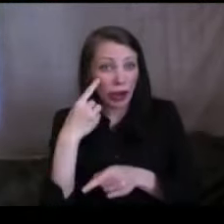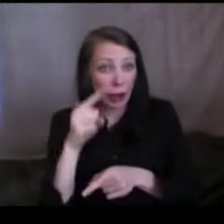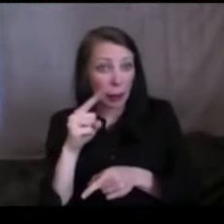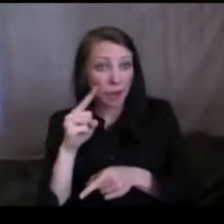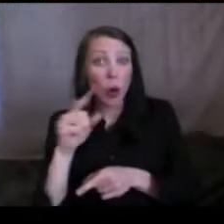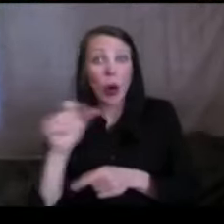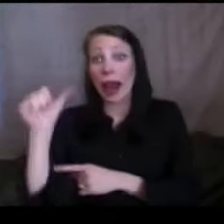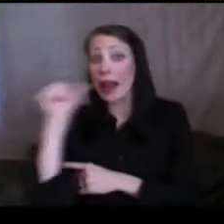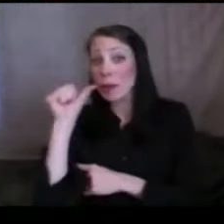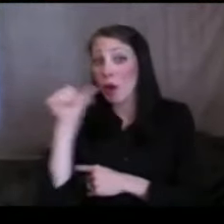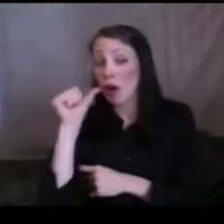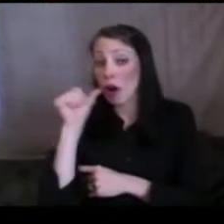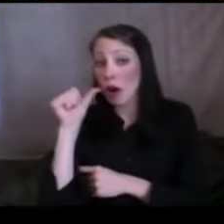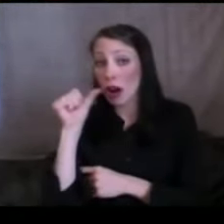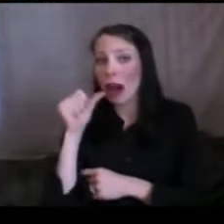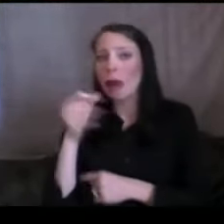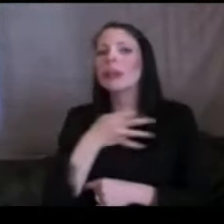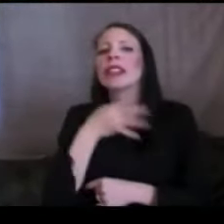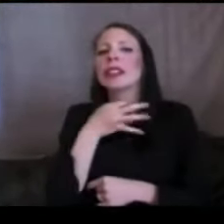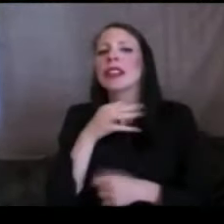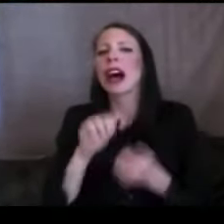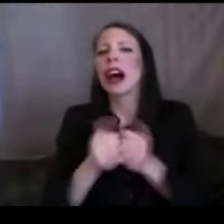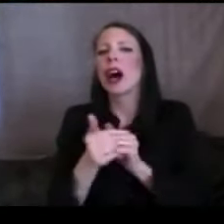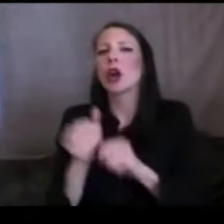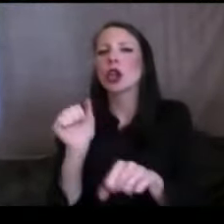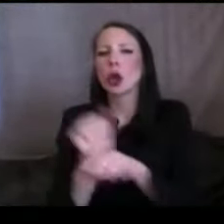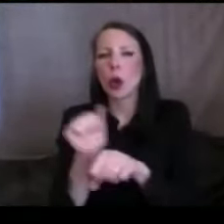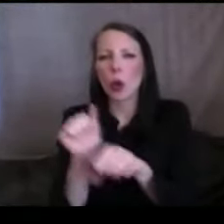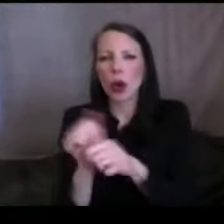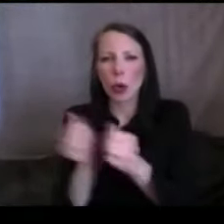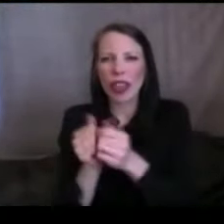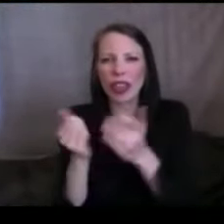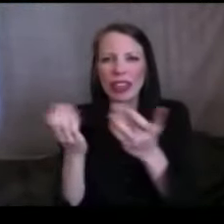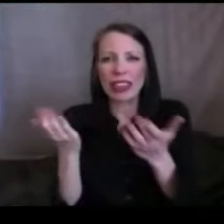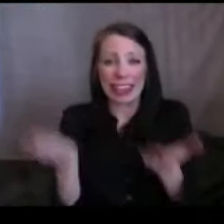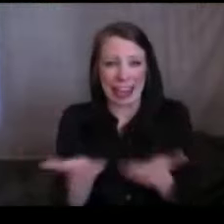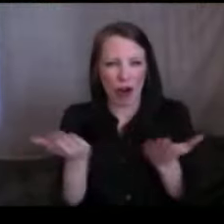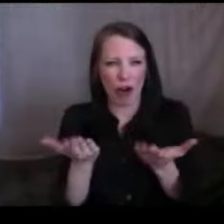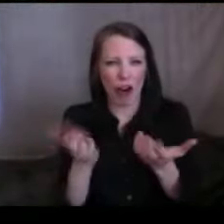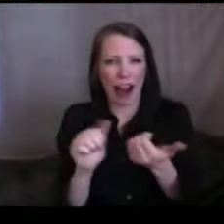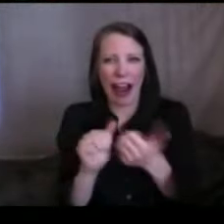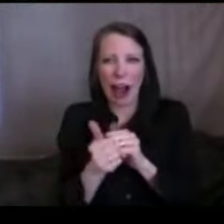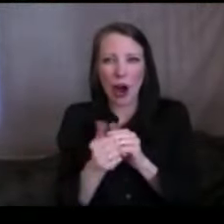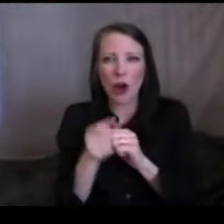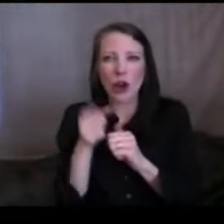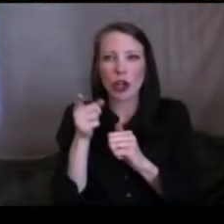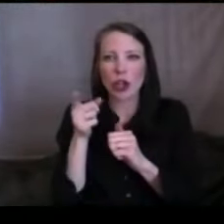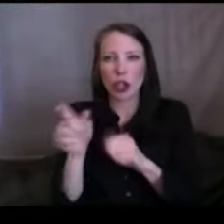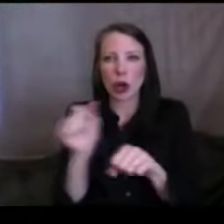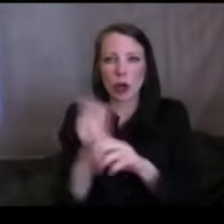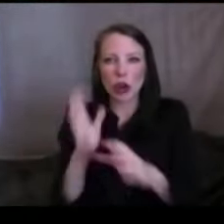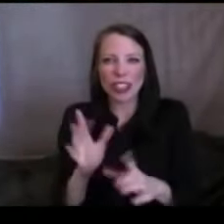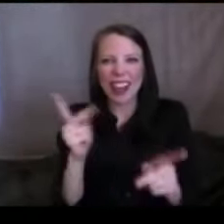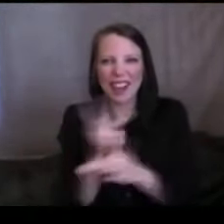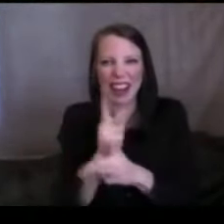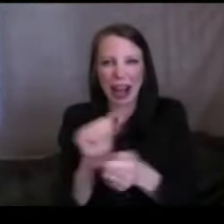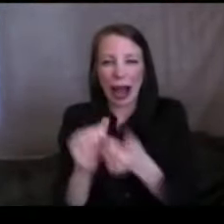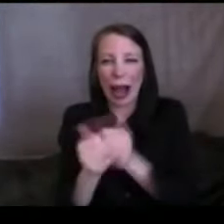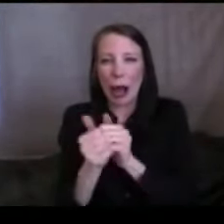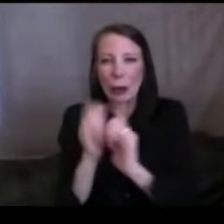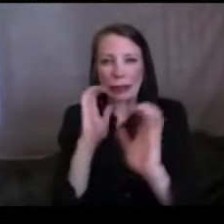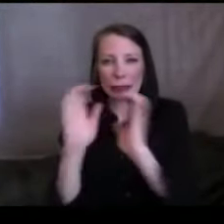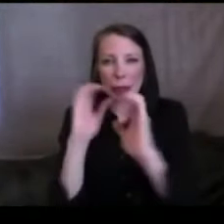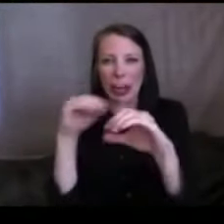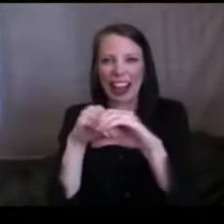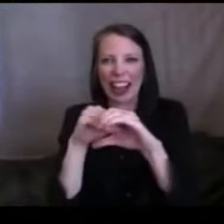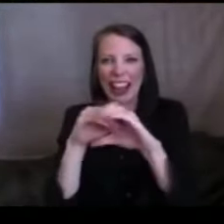April. I'm curious how you work into the mix here, and what other ways that workers have figured out how to communicate in that environment